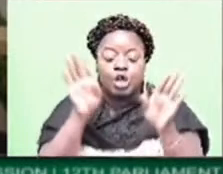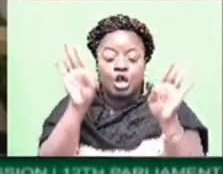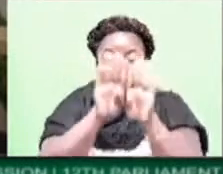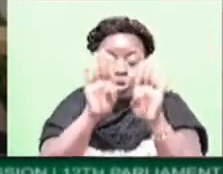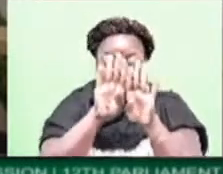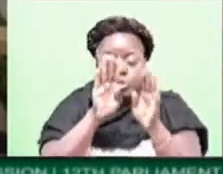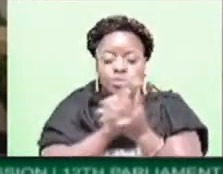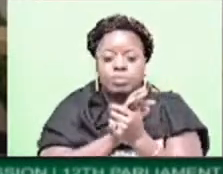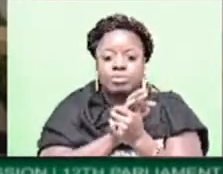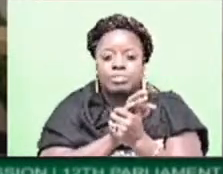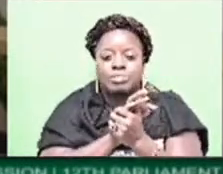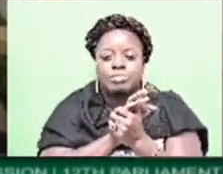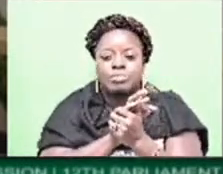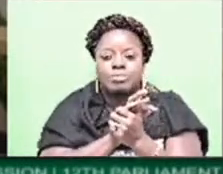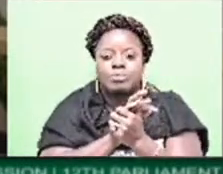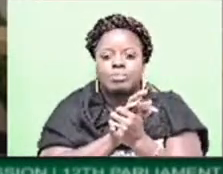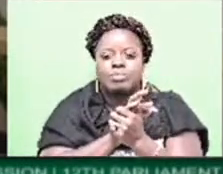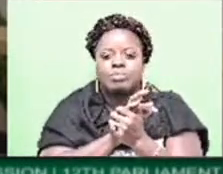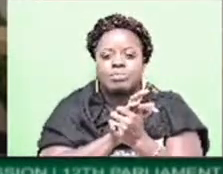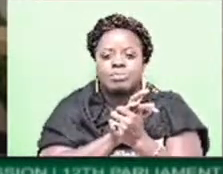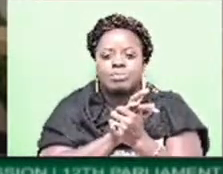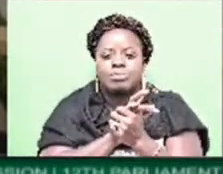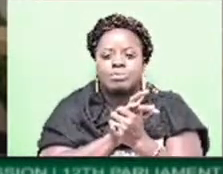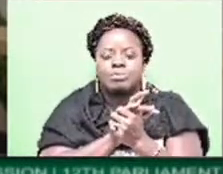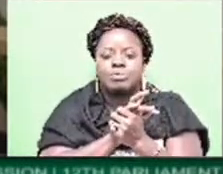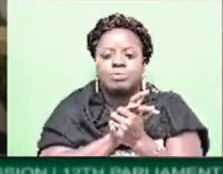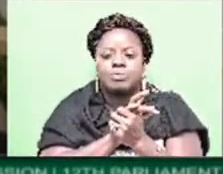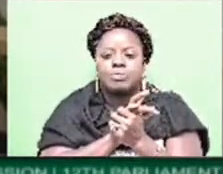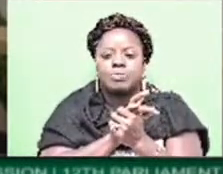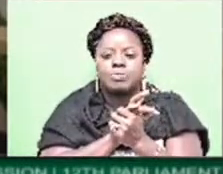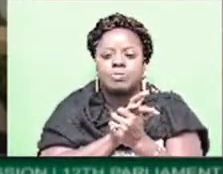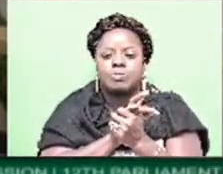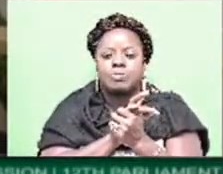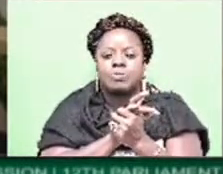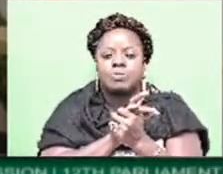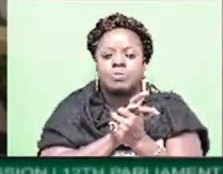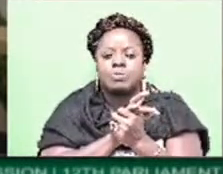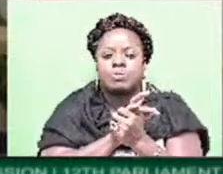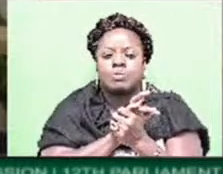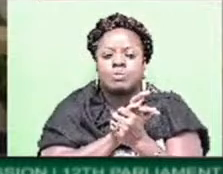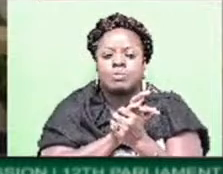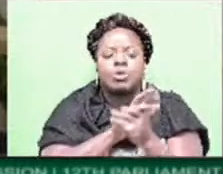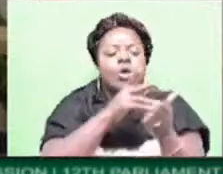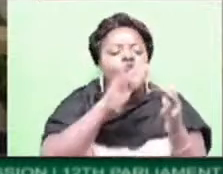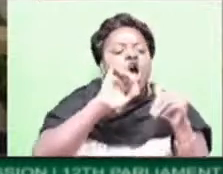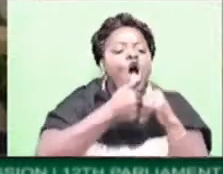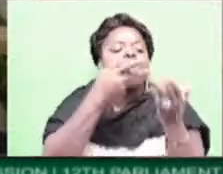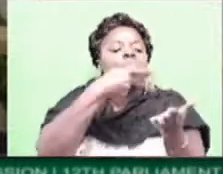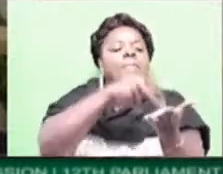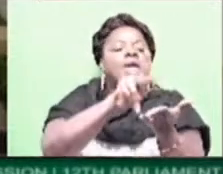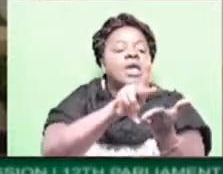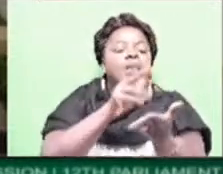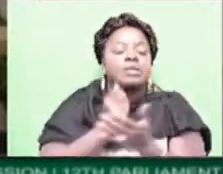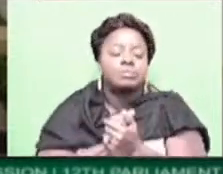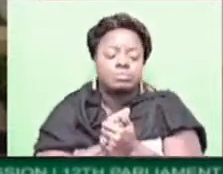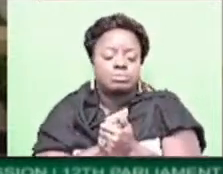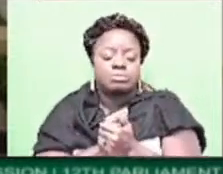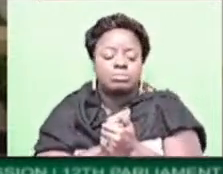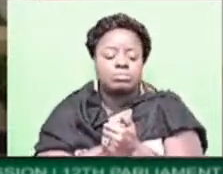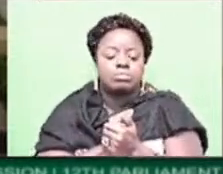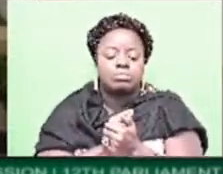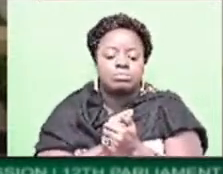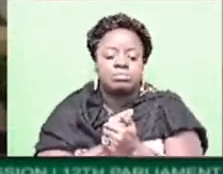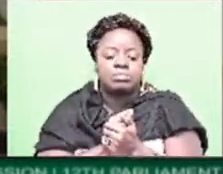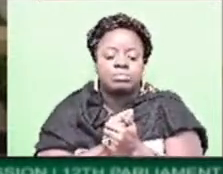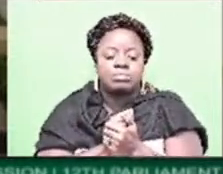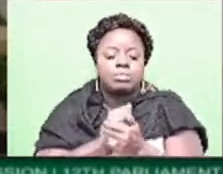again, Clause 105C1, which deals with the payment methods. And what we have also